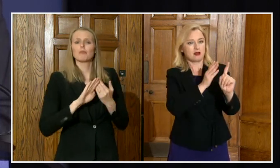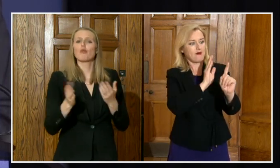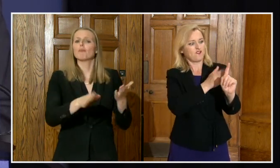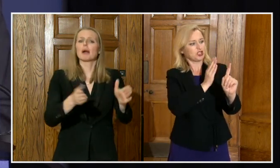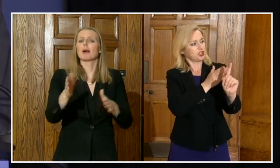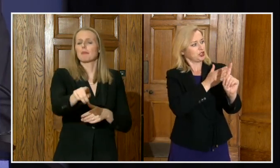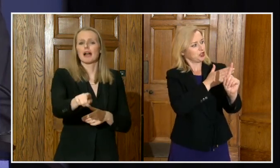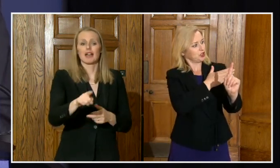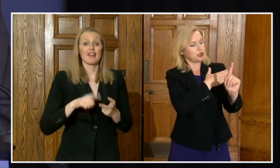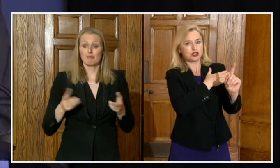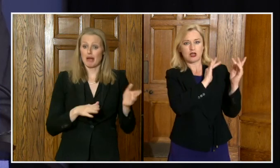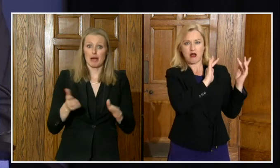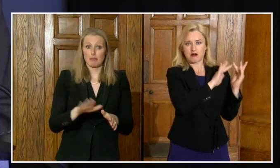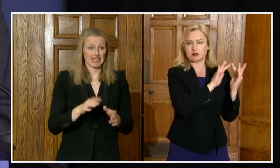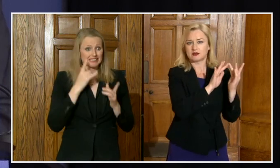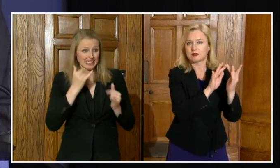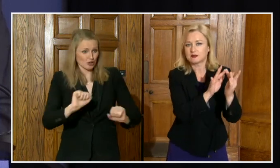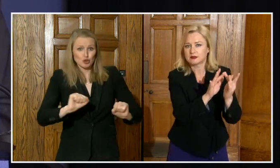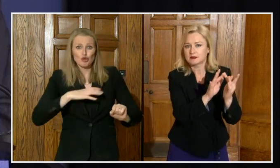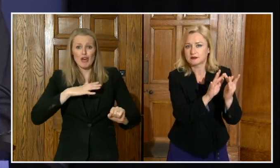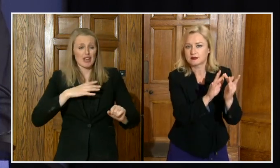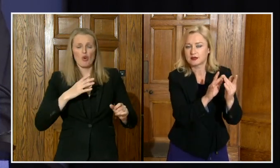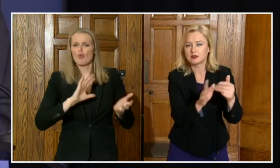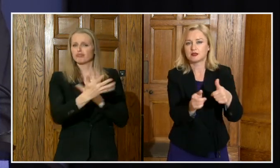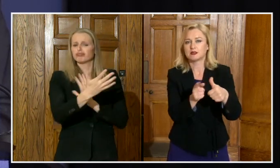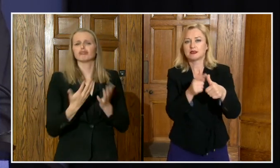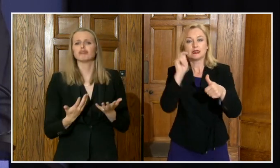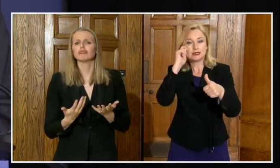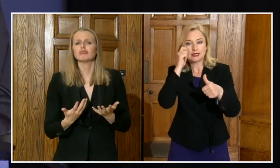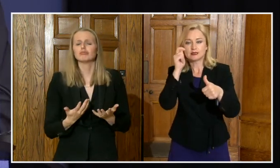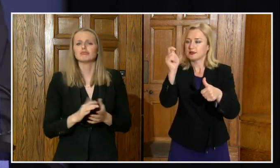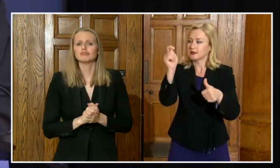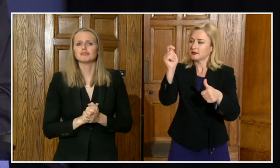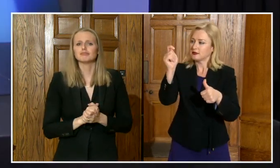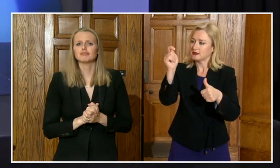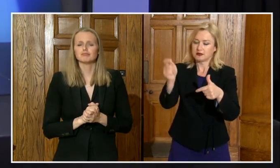absolute prerequisites for us stepping down or away from any of the current measures.